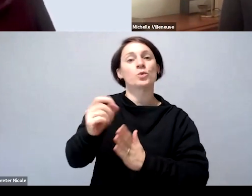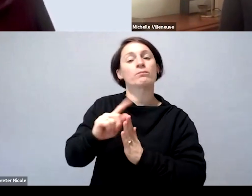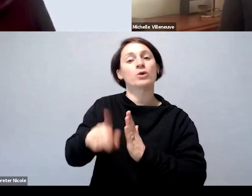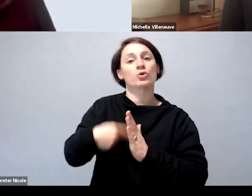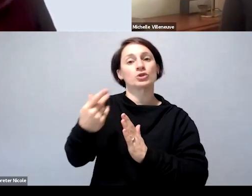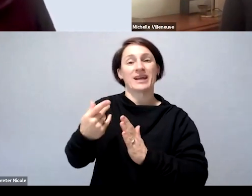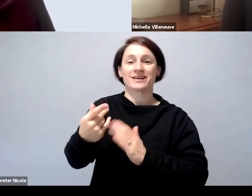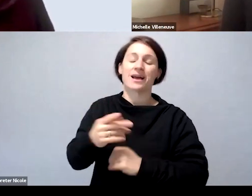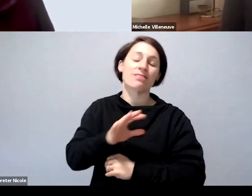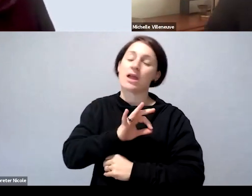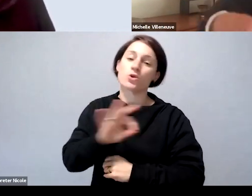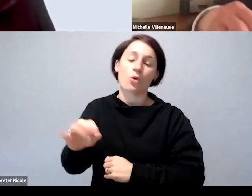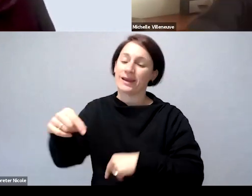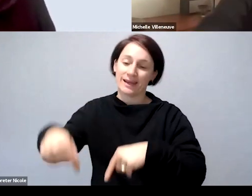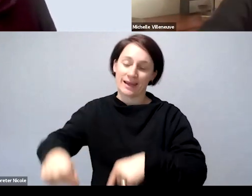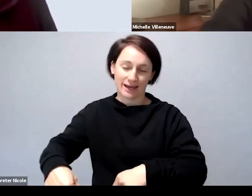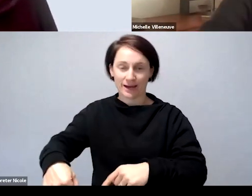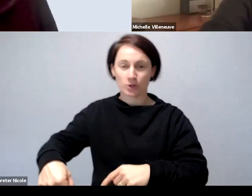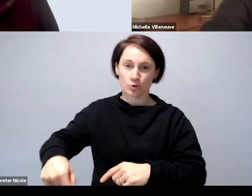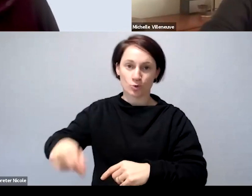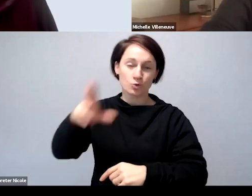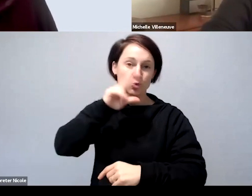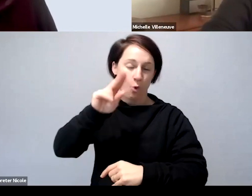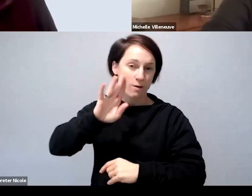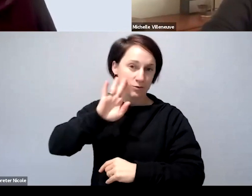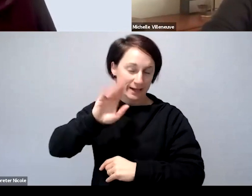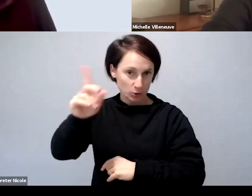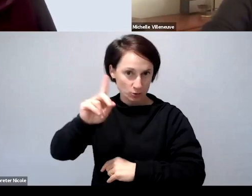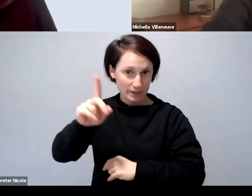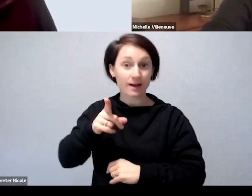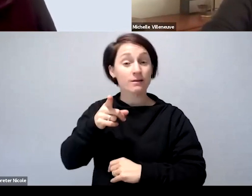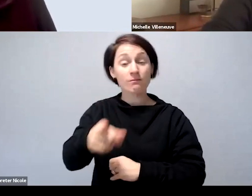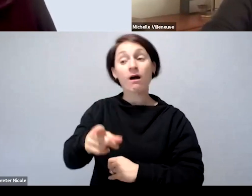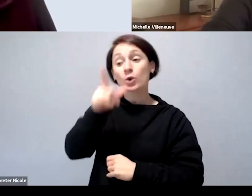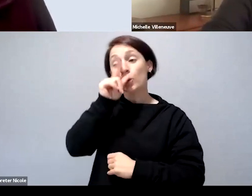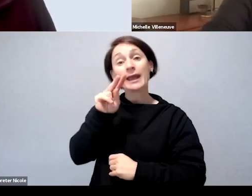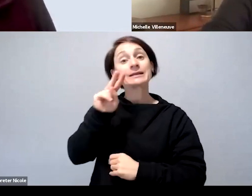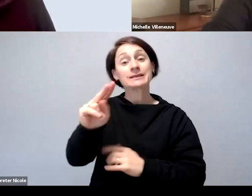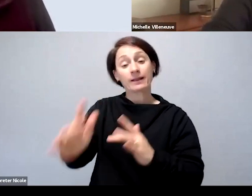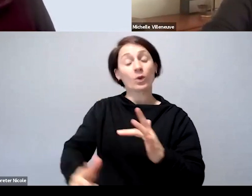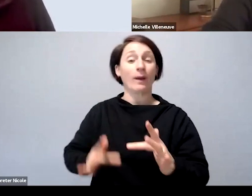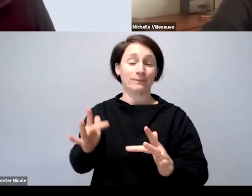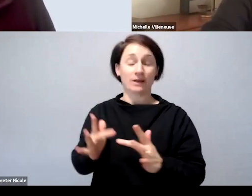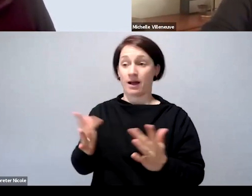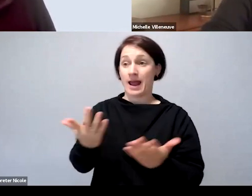speaking today, but you will see evidence of that very deep involvement.